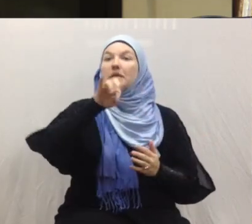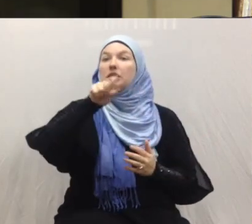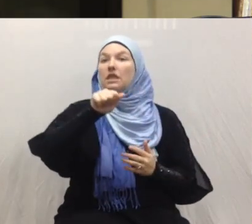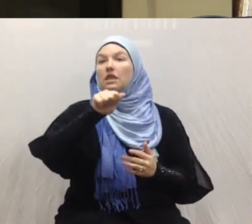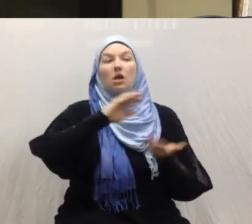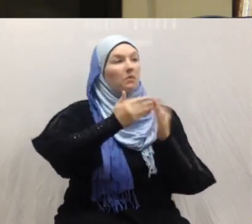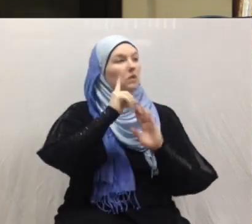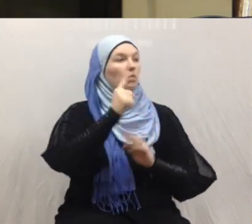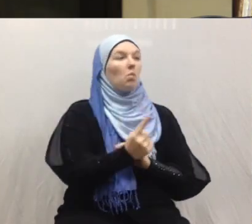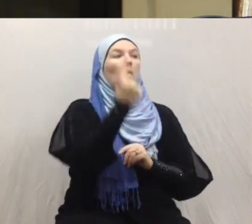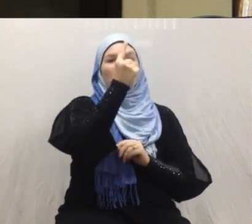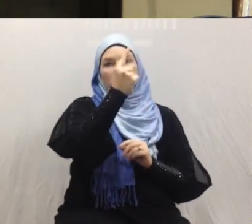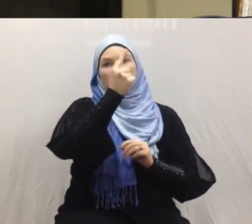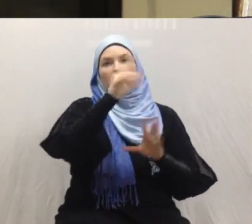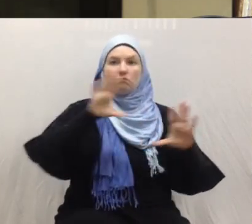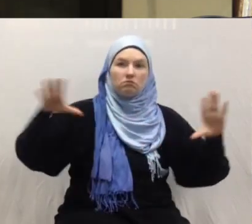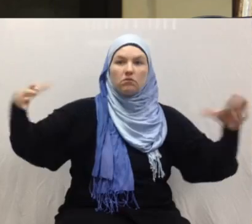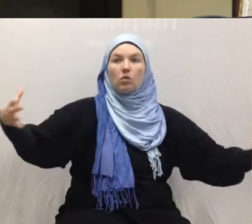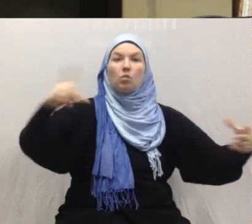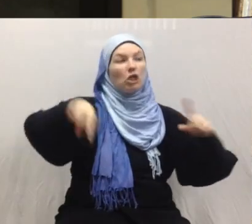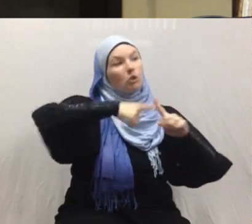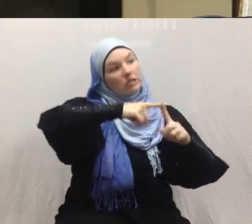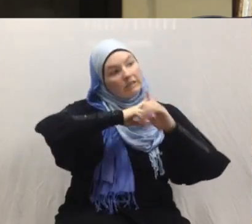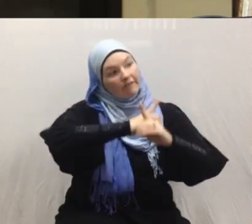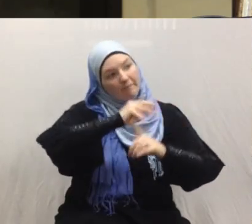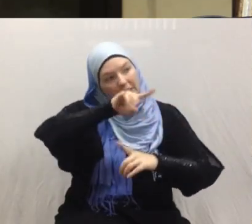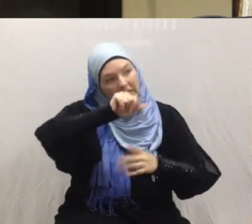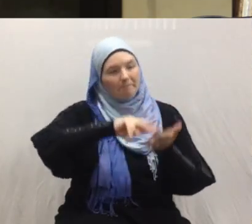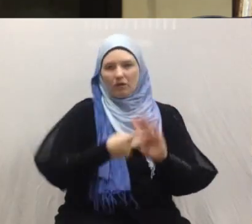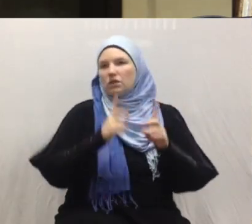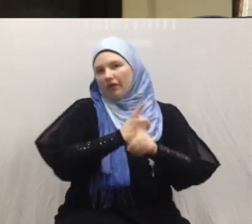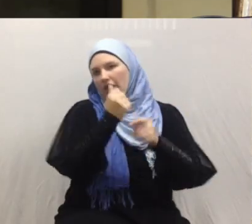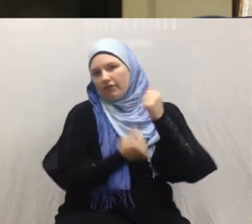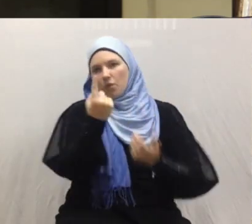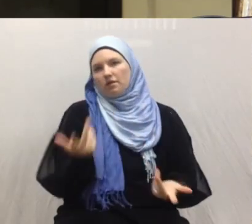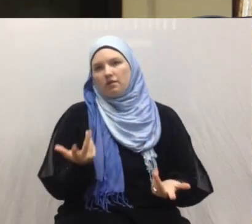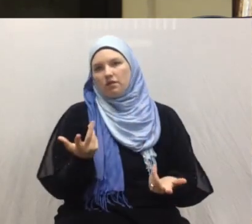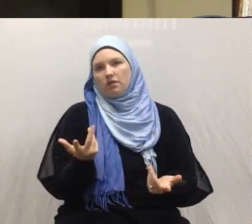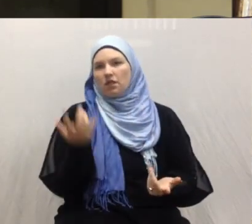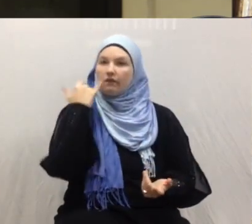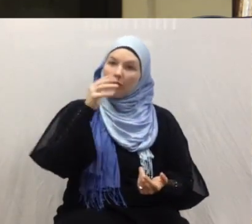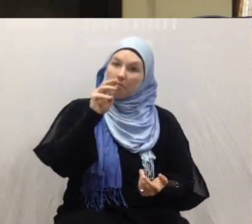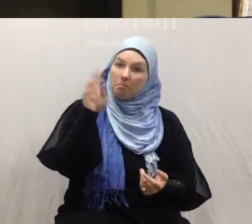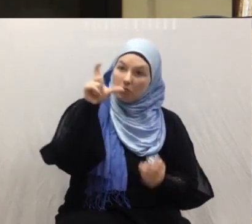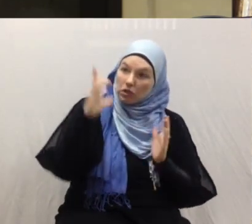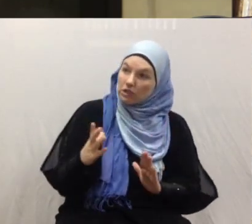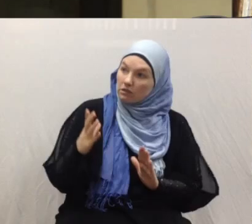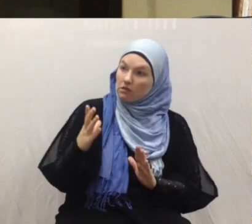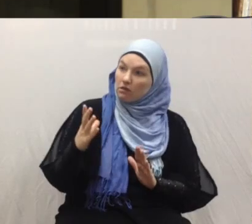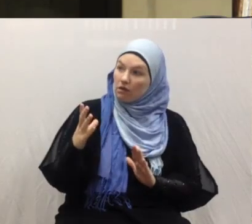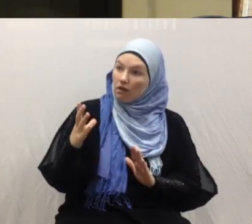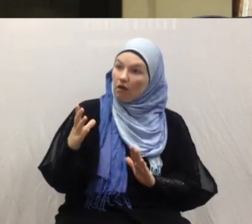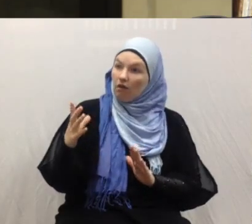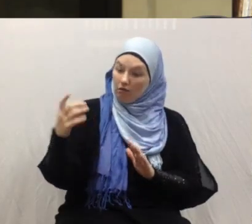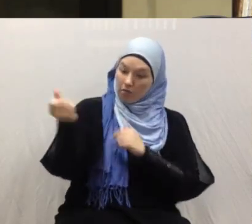community. When you defend the Medina, you're defending everybody. If Muslims are to be defeated, the Jews will be run